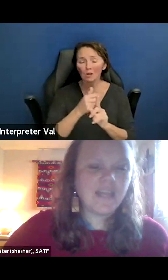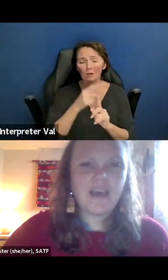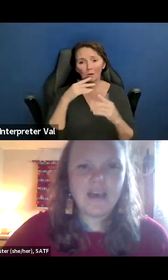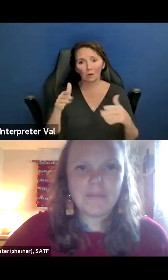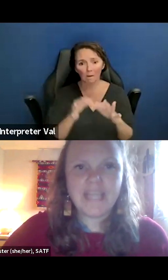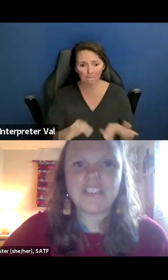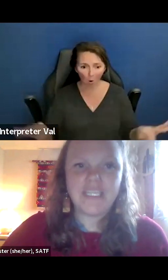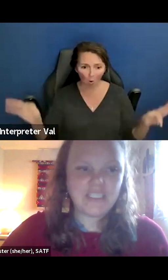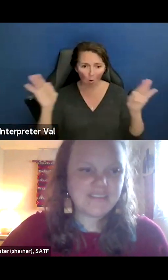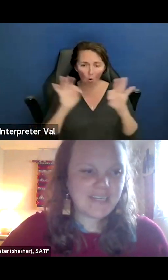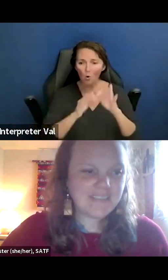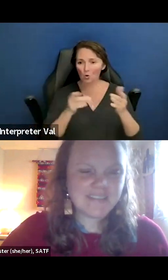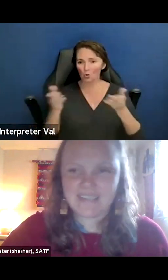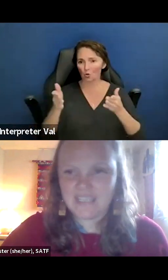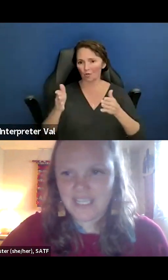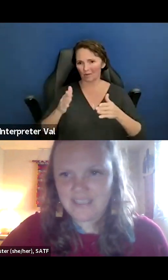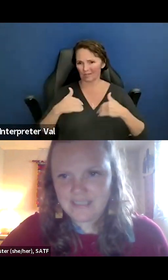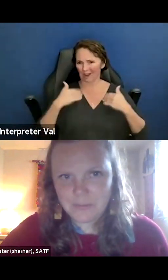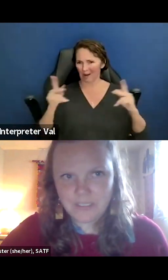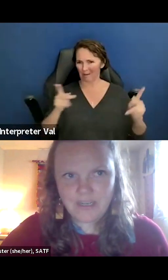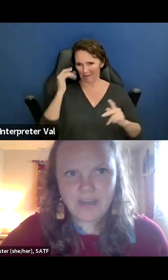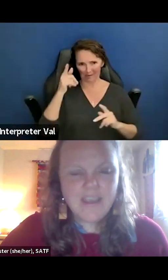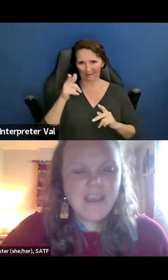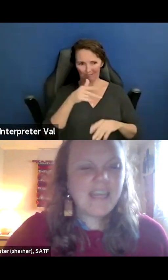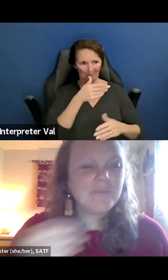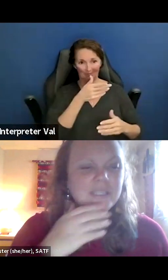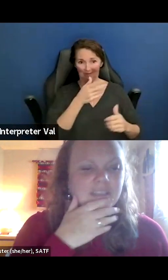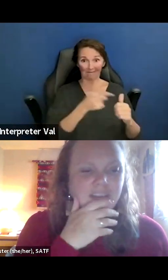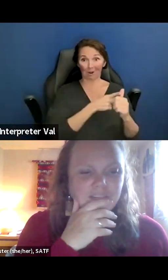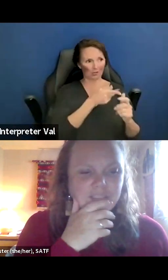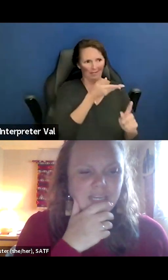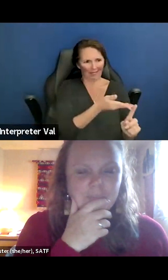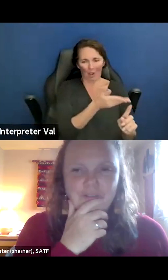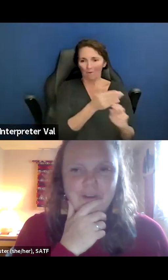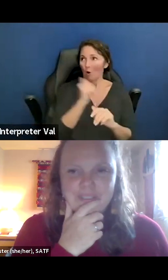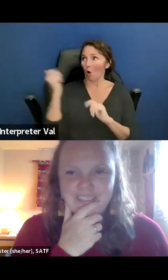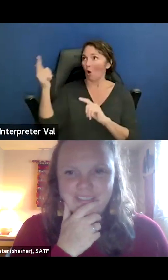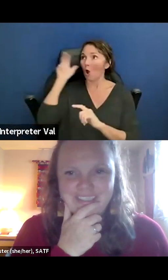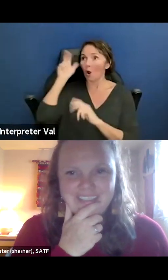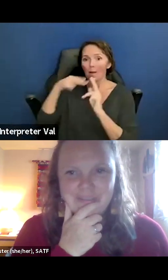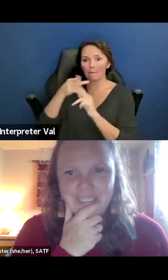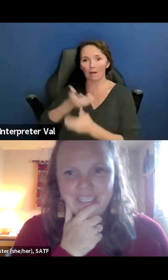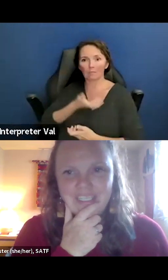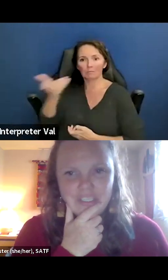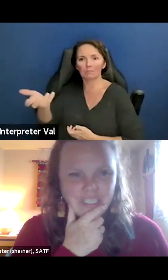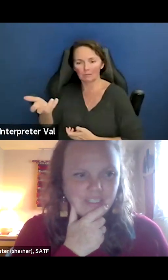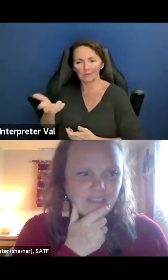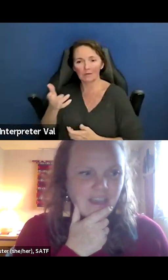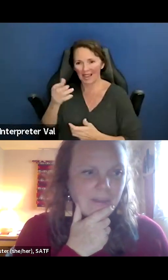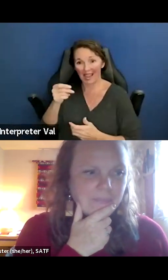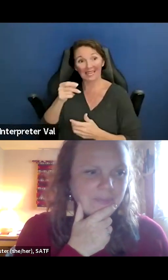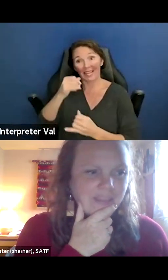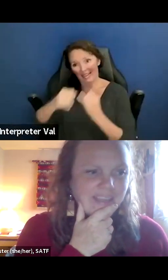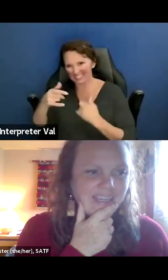use education settings as kind of a case sample here. And I really loved one of our presenters last week